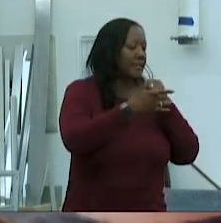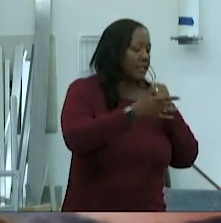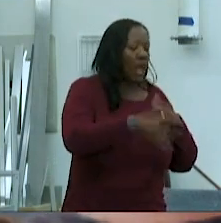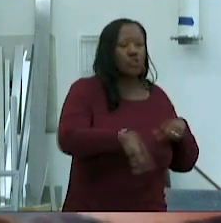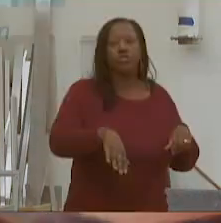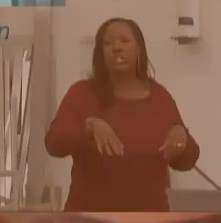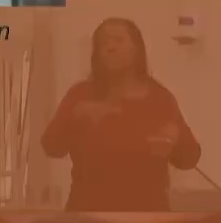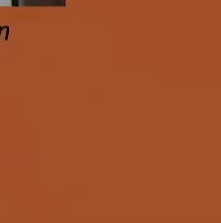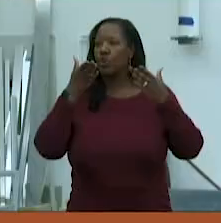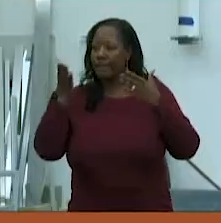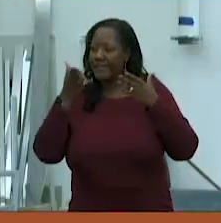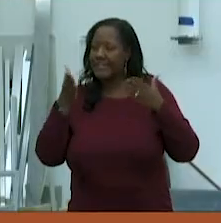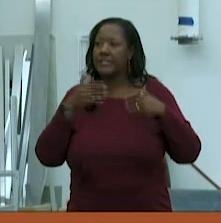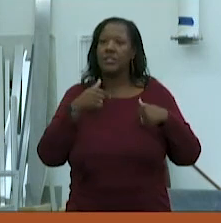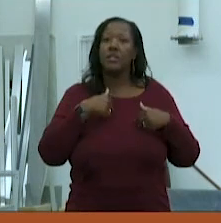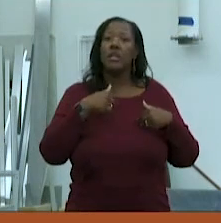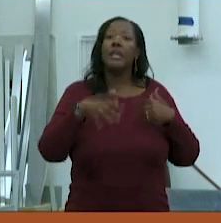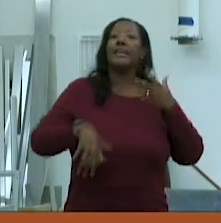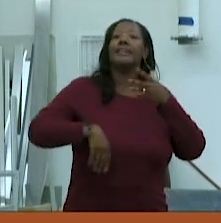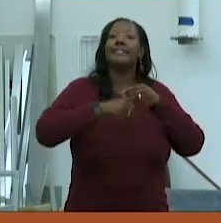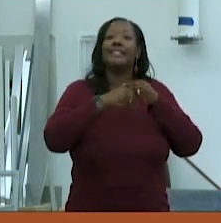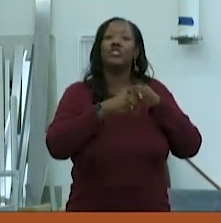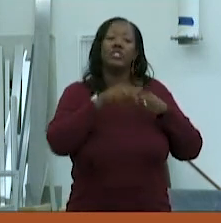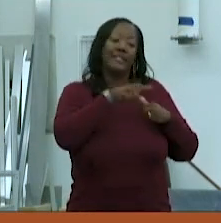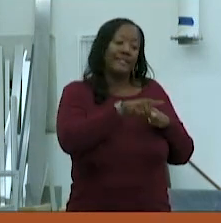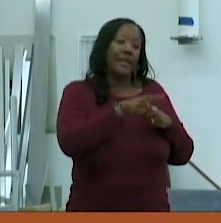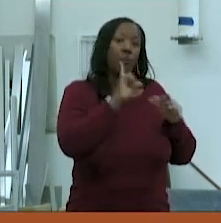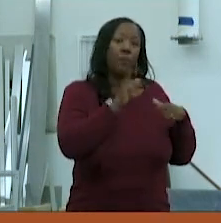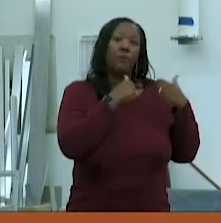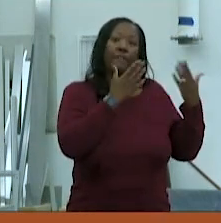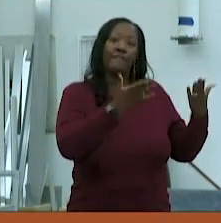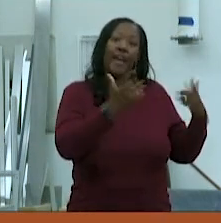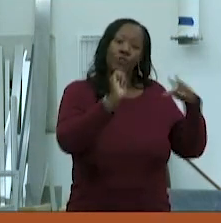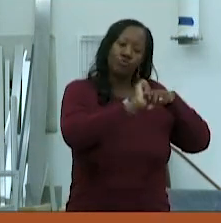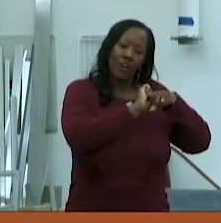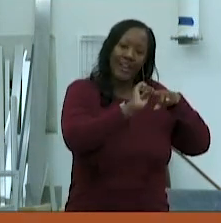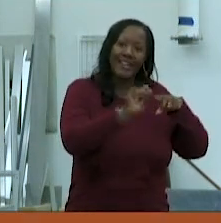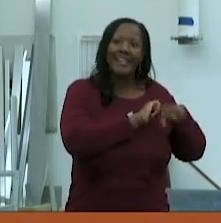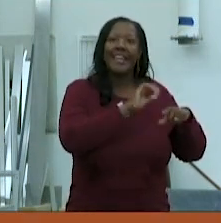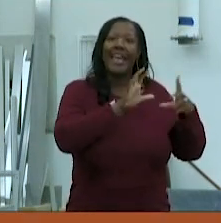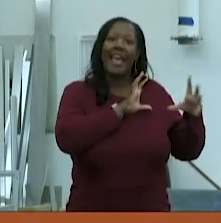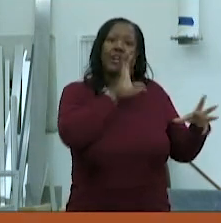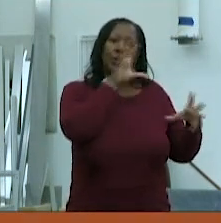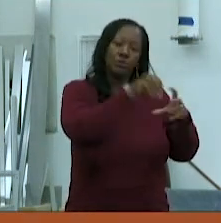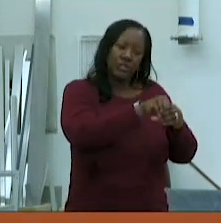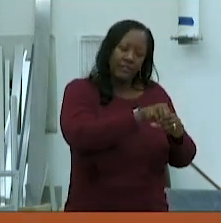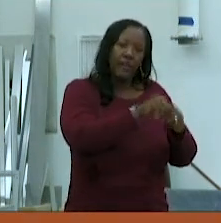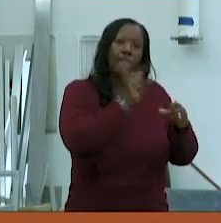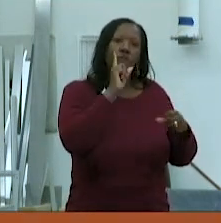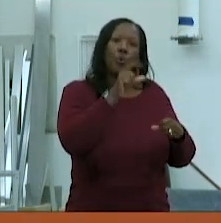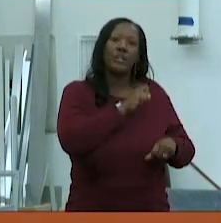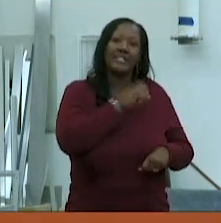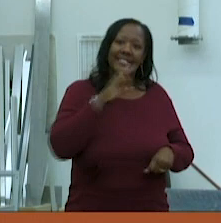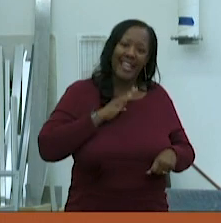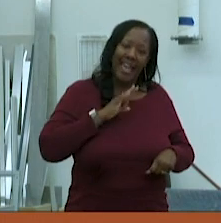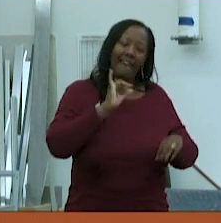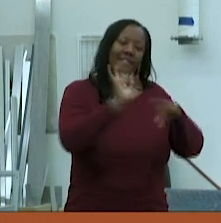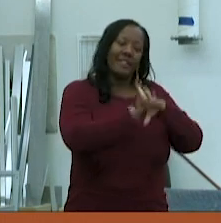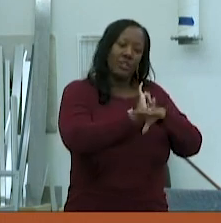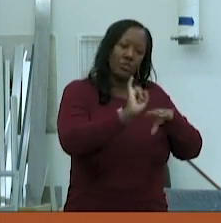Institution museums. In addition, user experts provide training or inclusivity and accessibility to Smithsonian staff, interns,